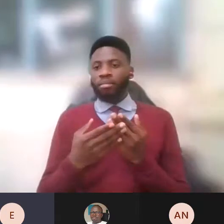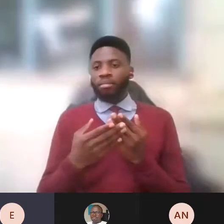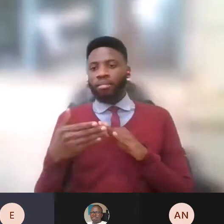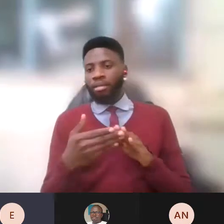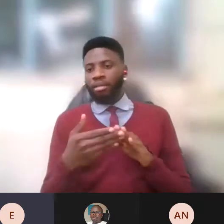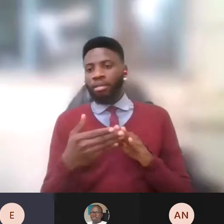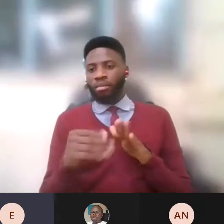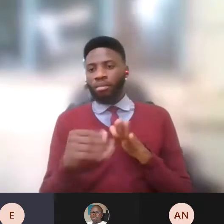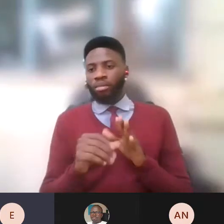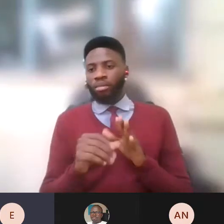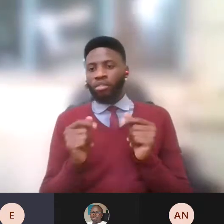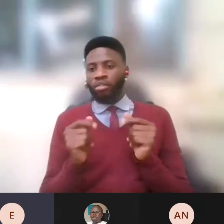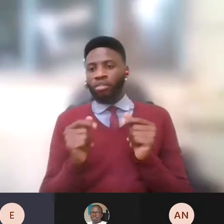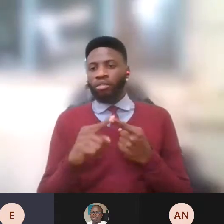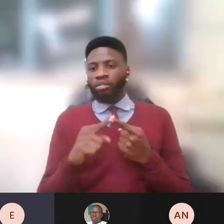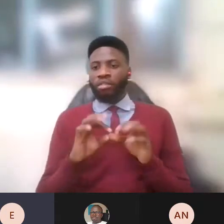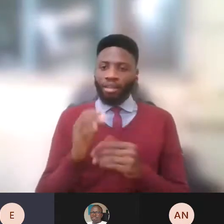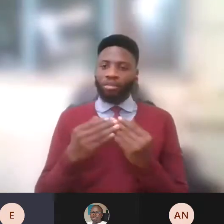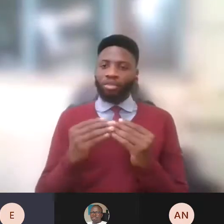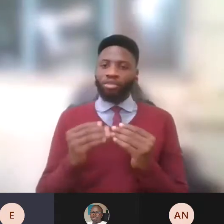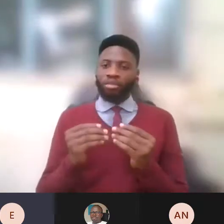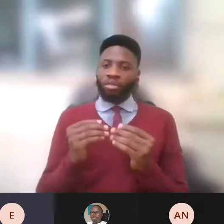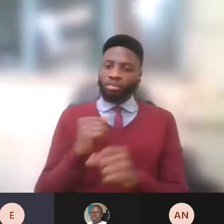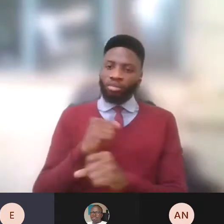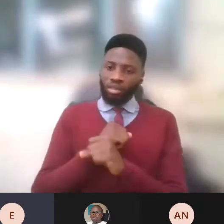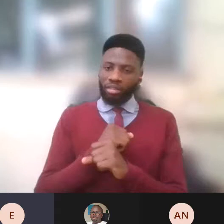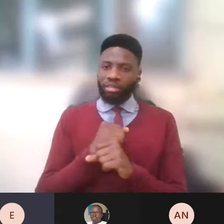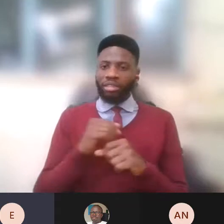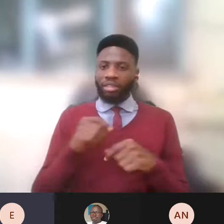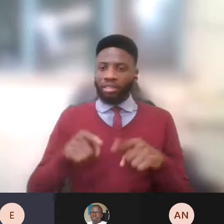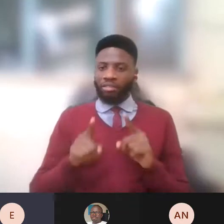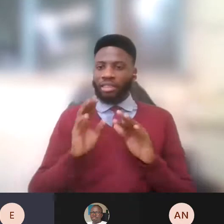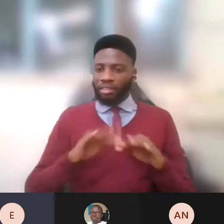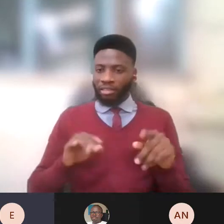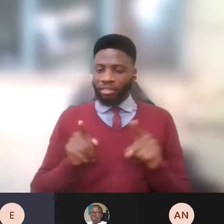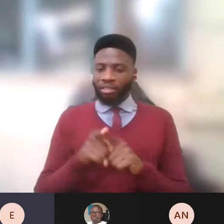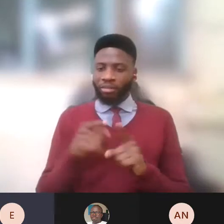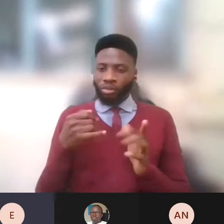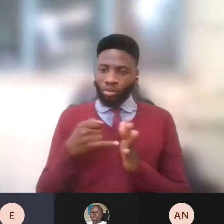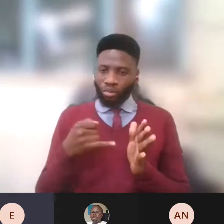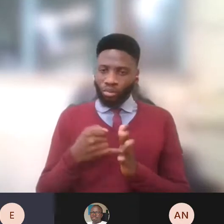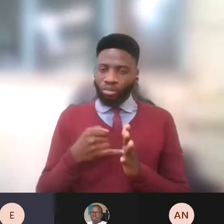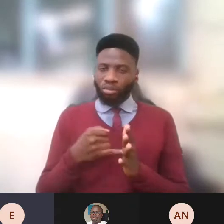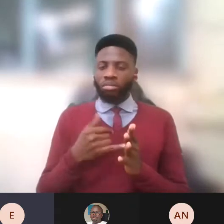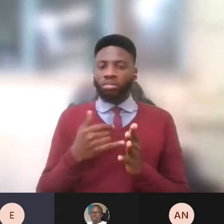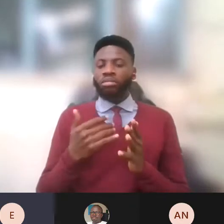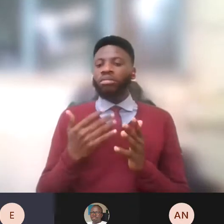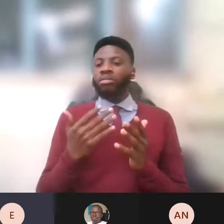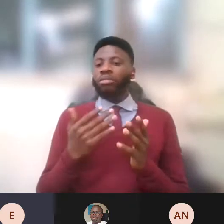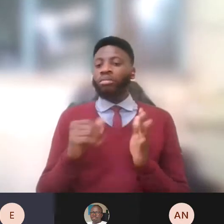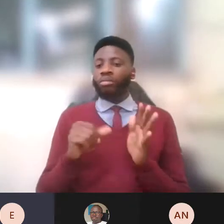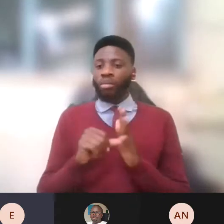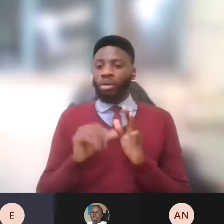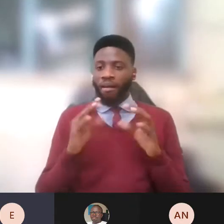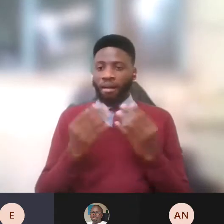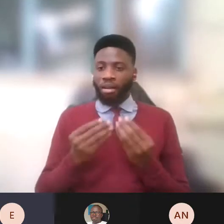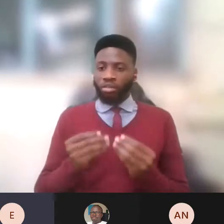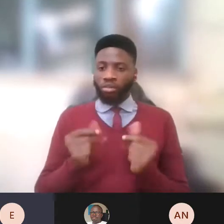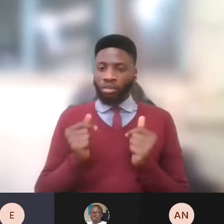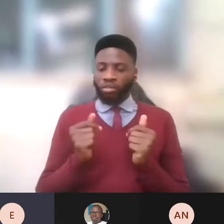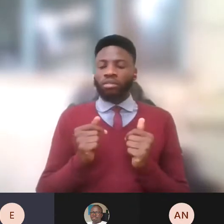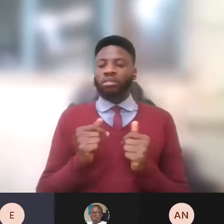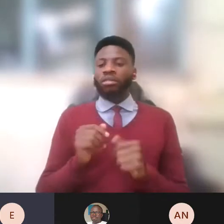get out of whack, the reef dies. And I think culture is like that. It has to be attended to very carefully. And it